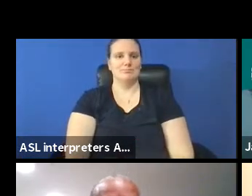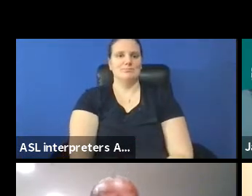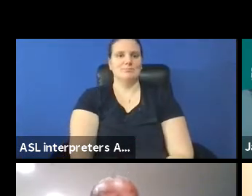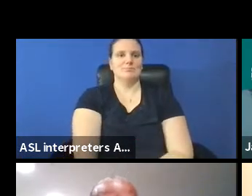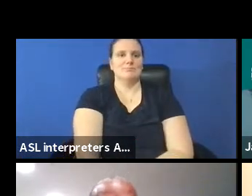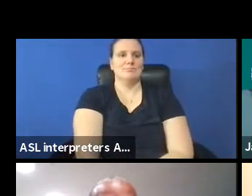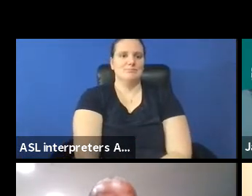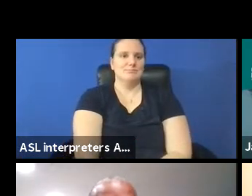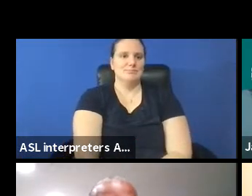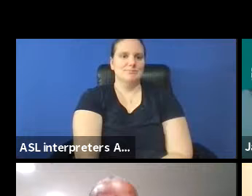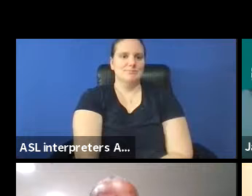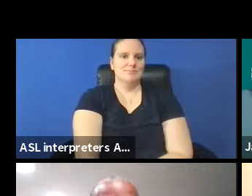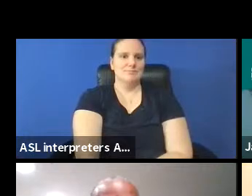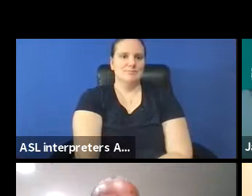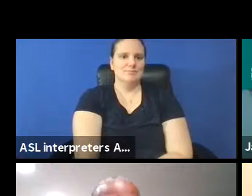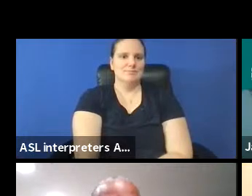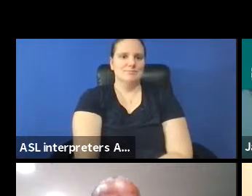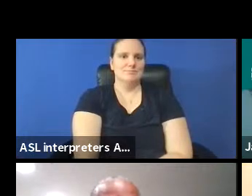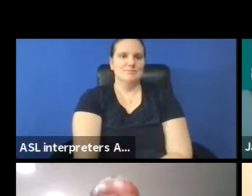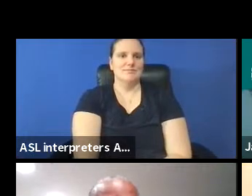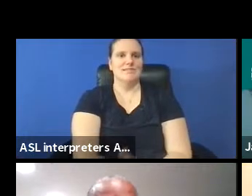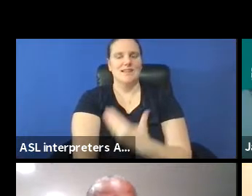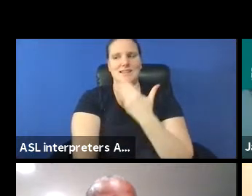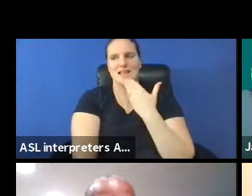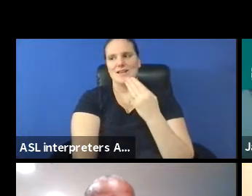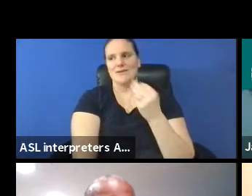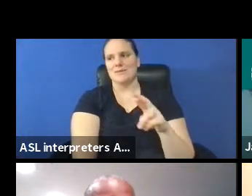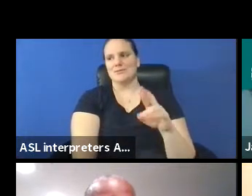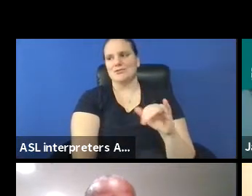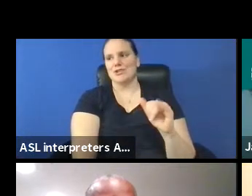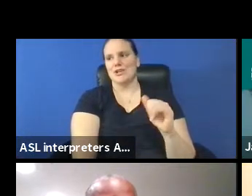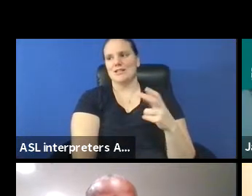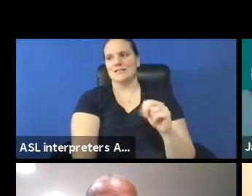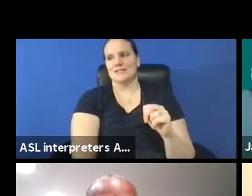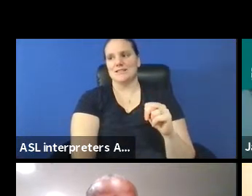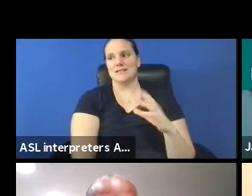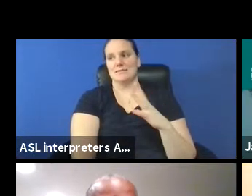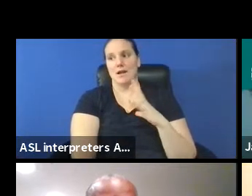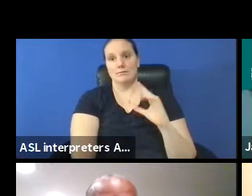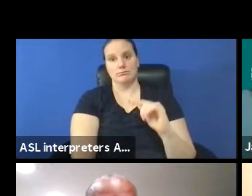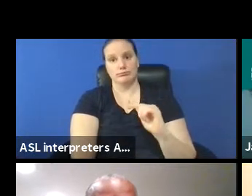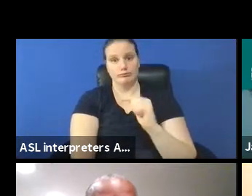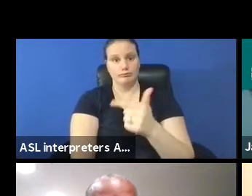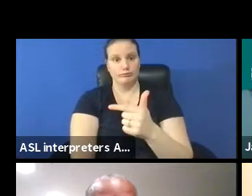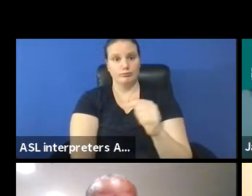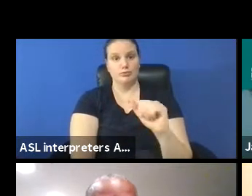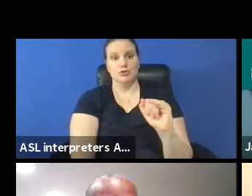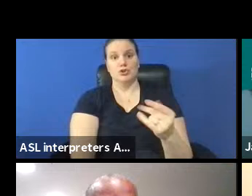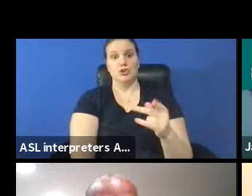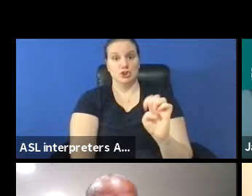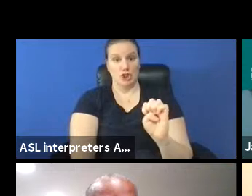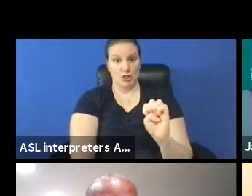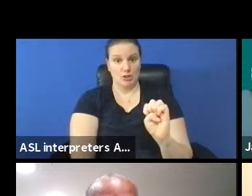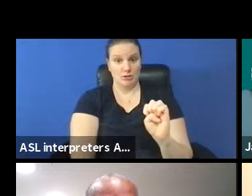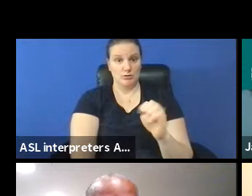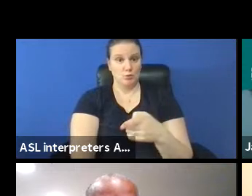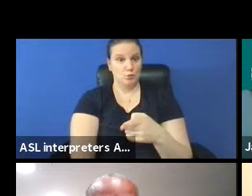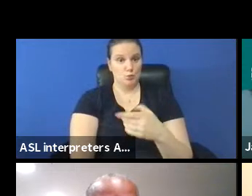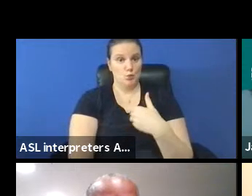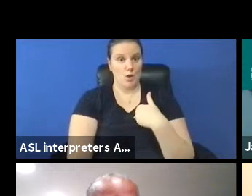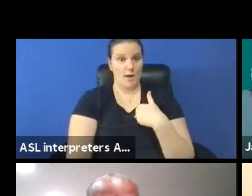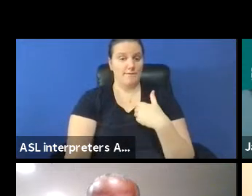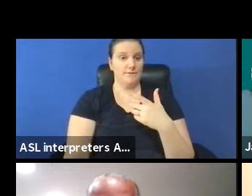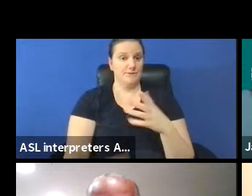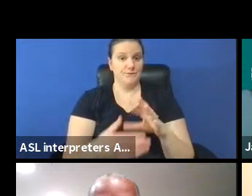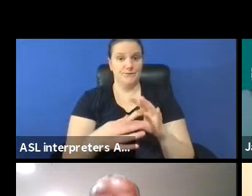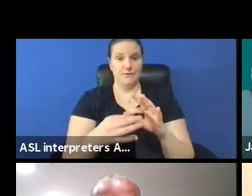you. Thank you, Mr. Johnson. I'm gonna pass it to Jake, and you're gonna give us